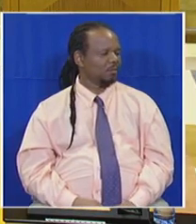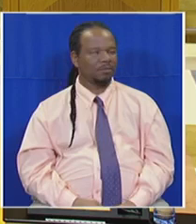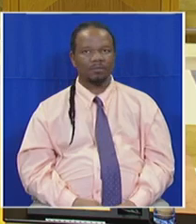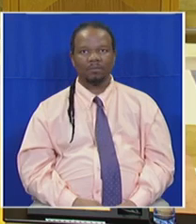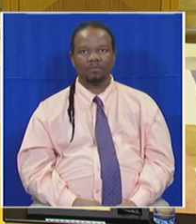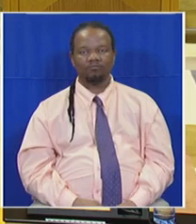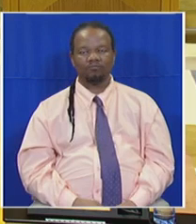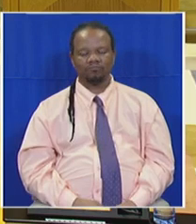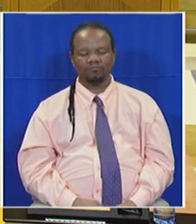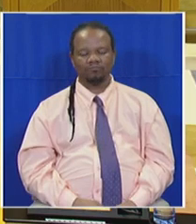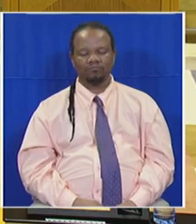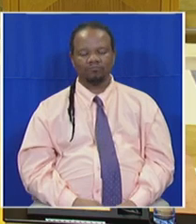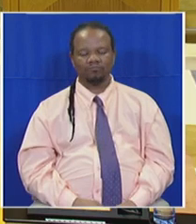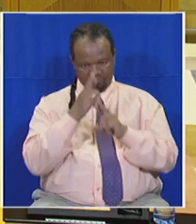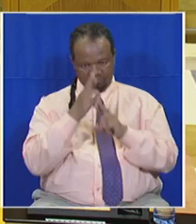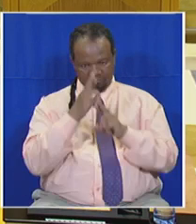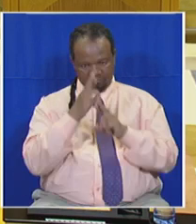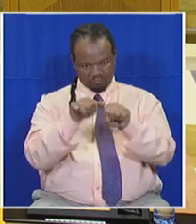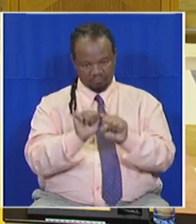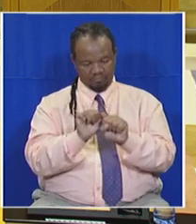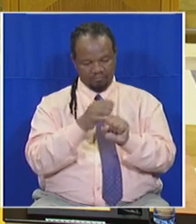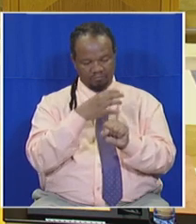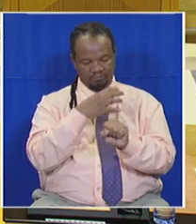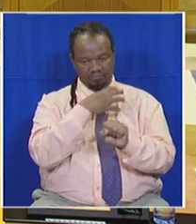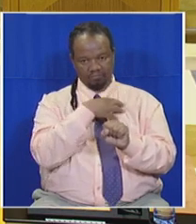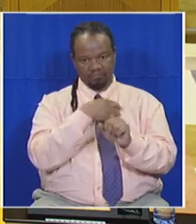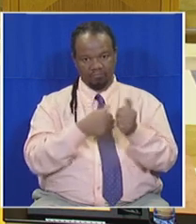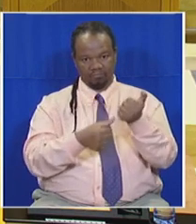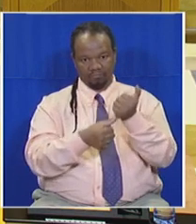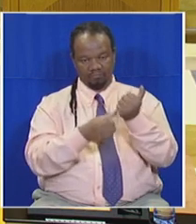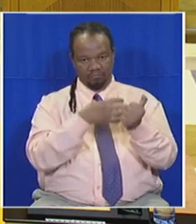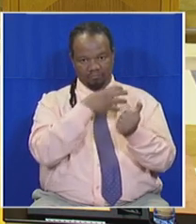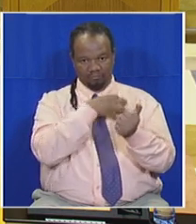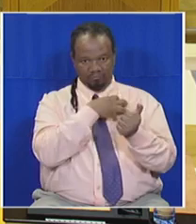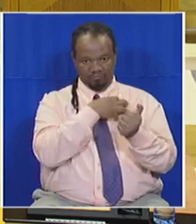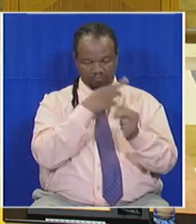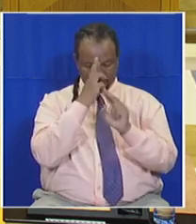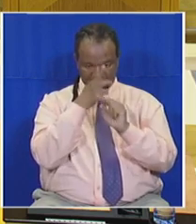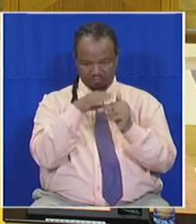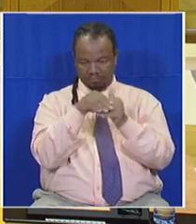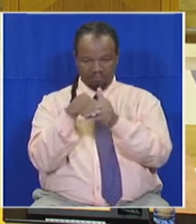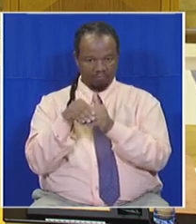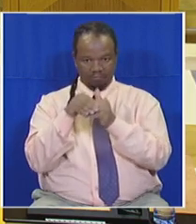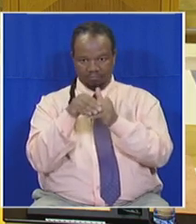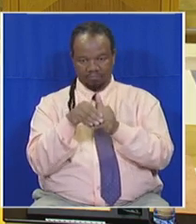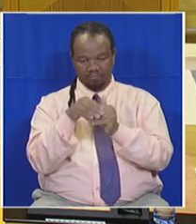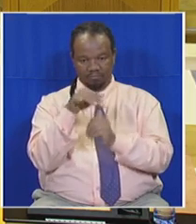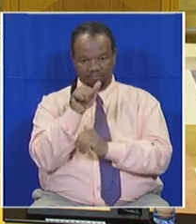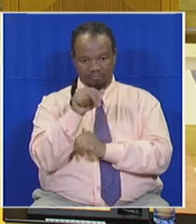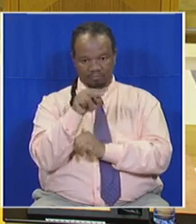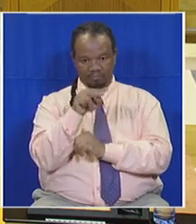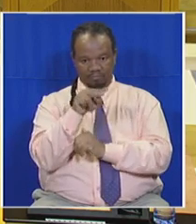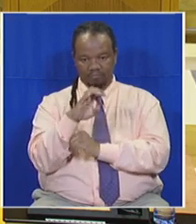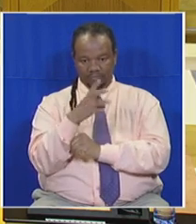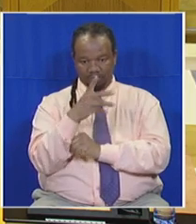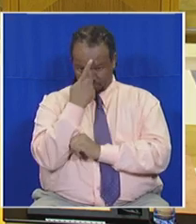Honorable Chairperson, Minister, Deputy Minister, and Honorable Members. The ANC believes